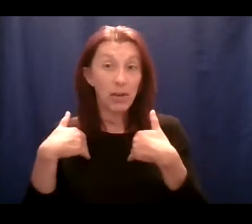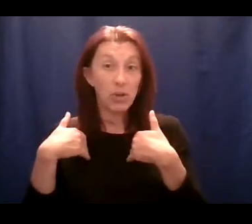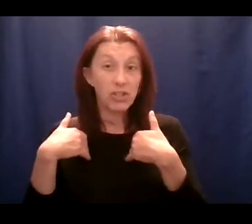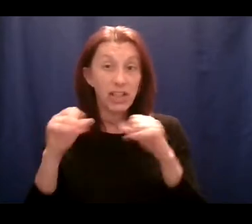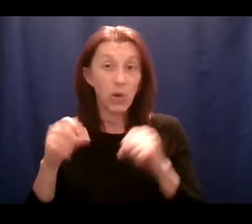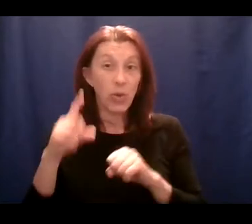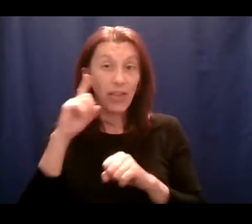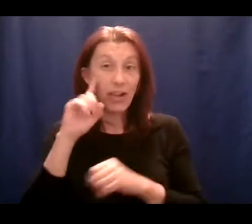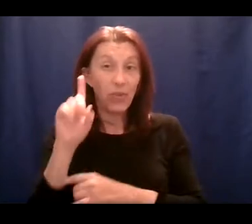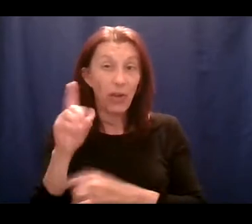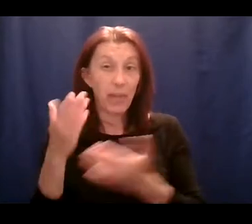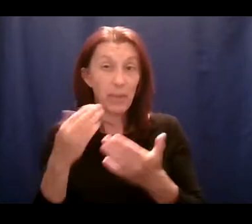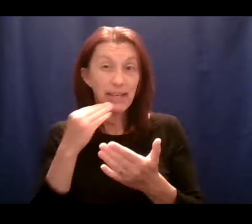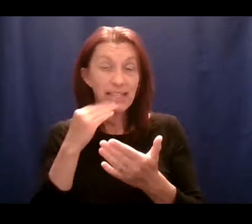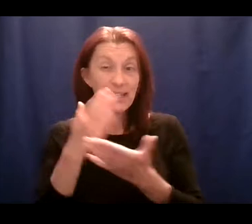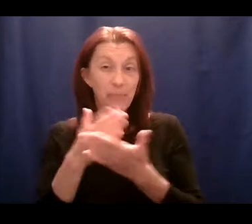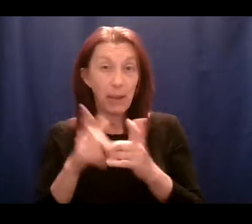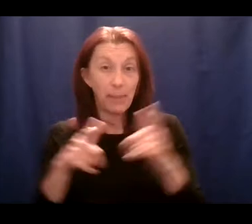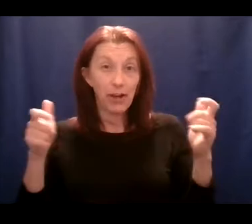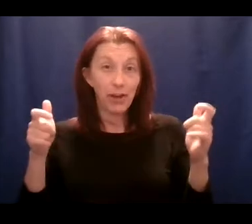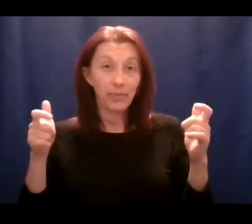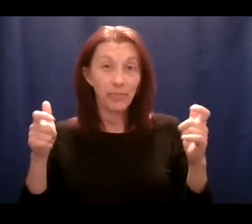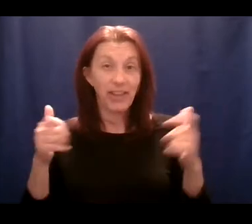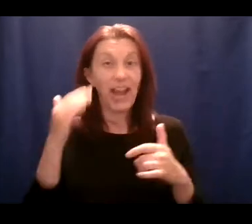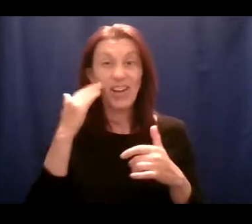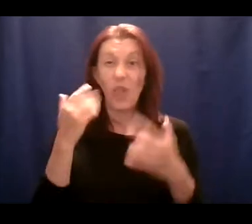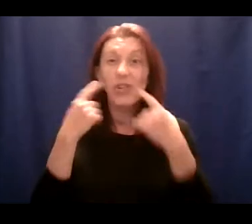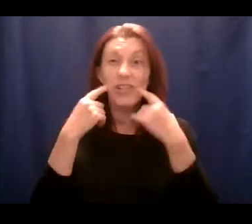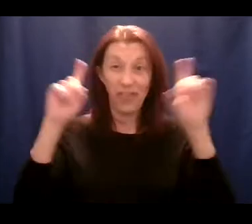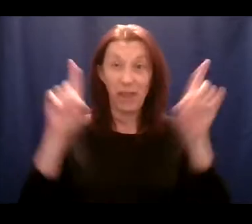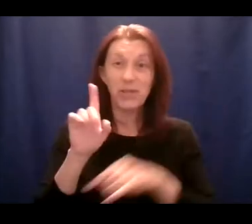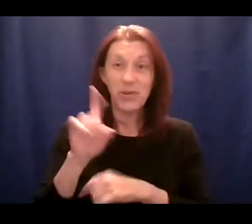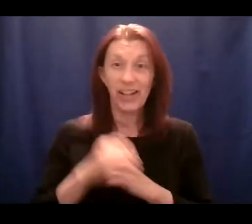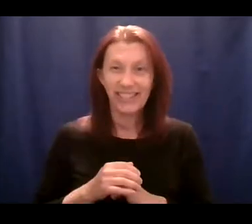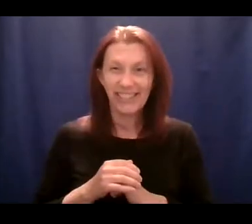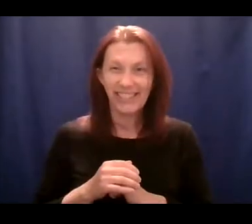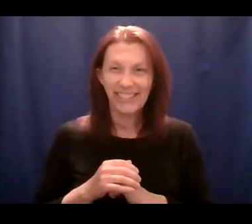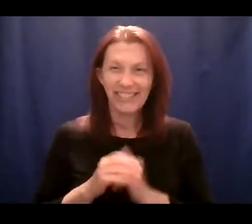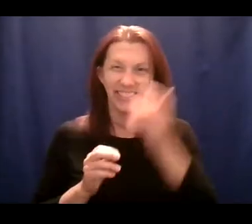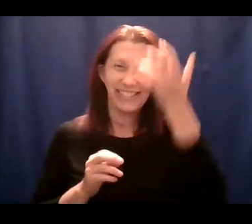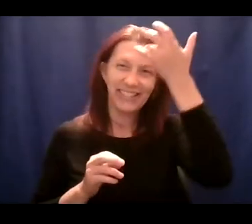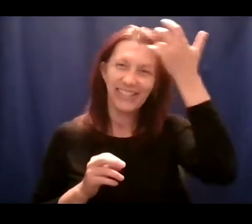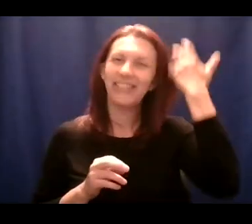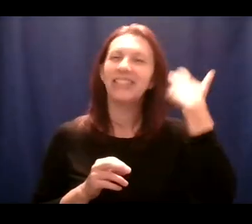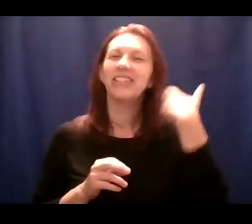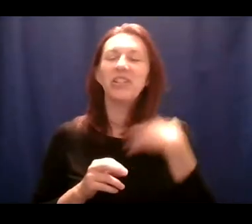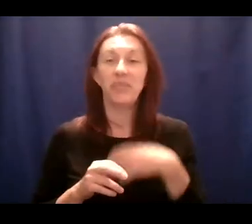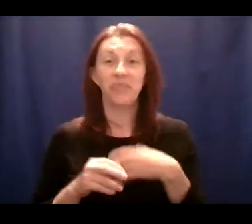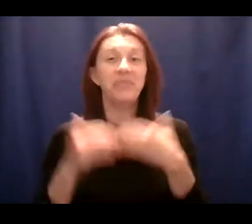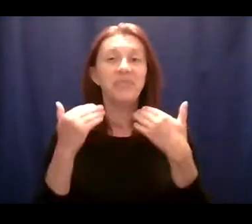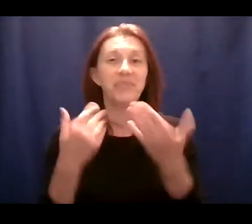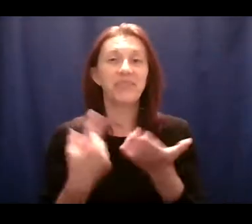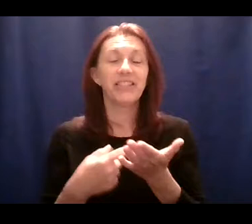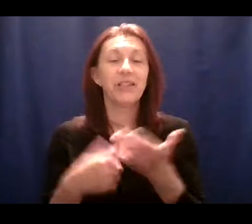prey? I know there's a famous one out there. Well, let's go ahead and take a look at the great white